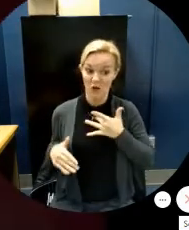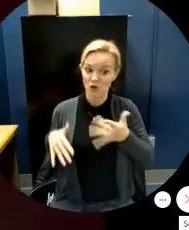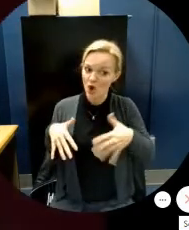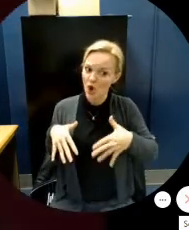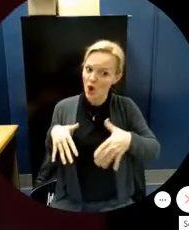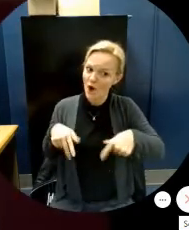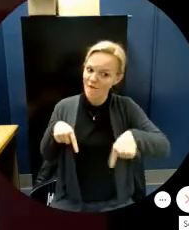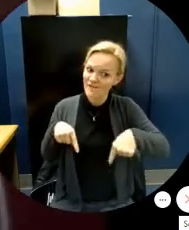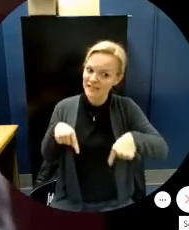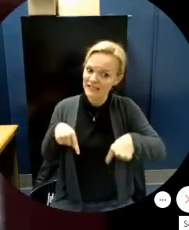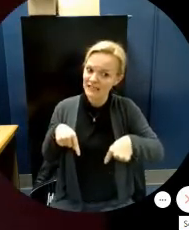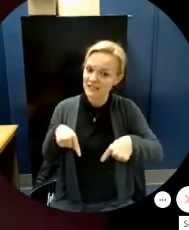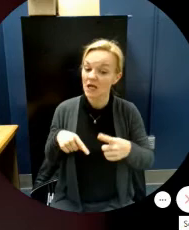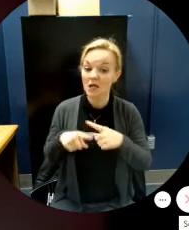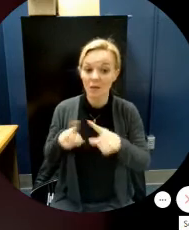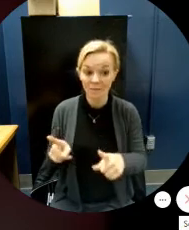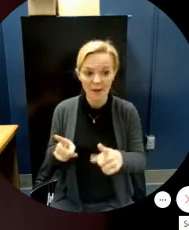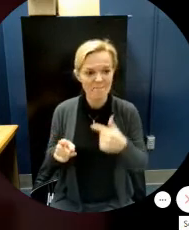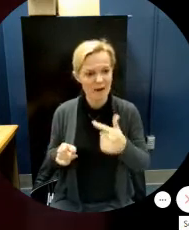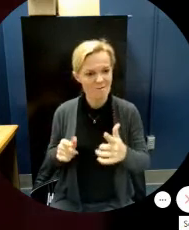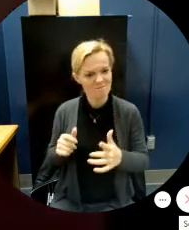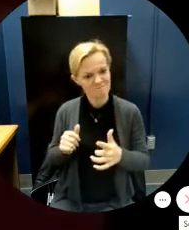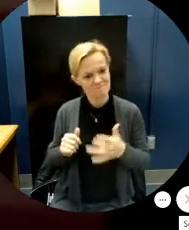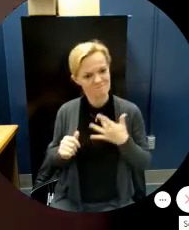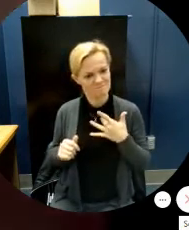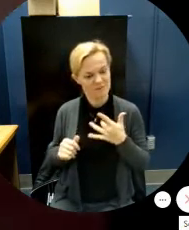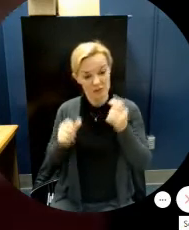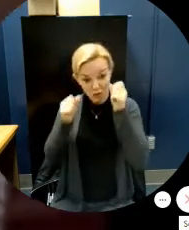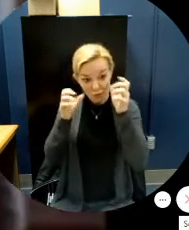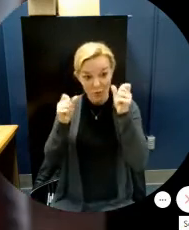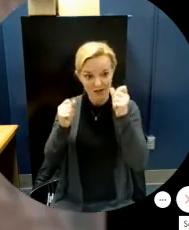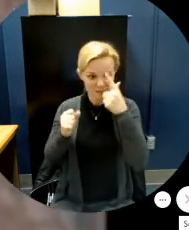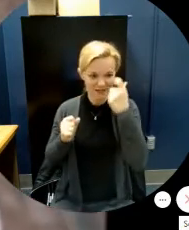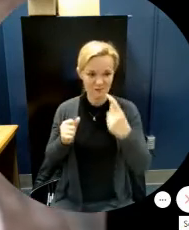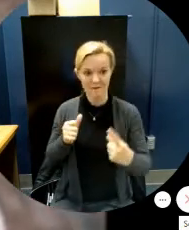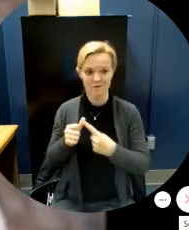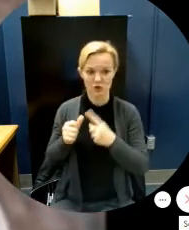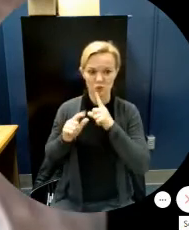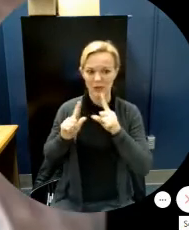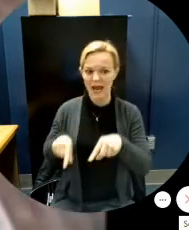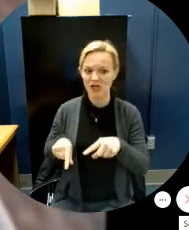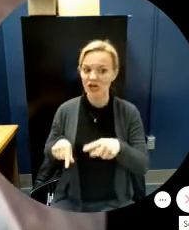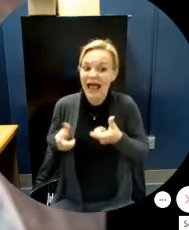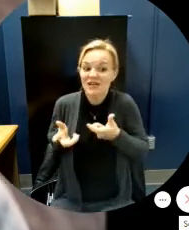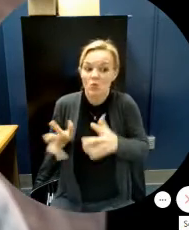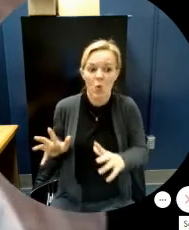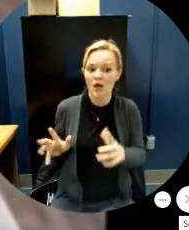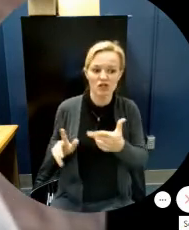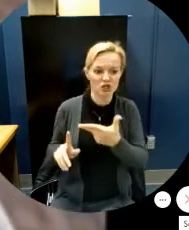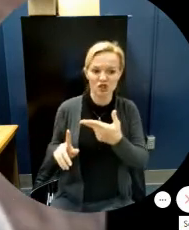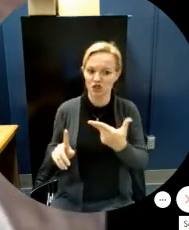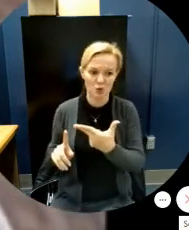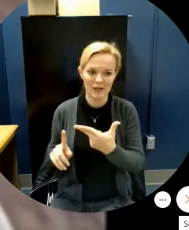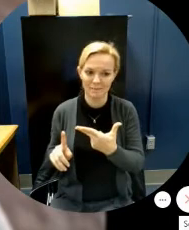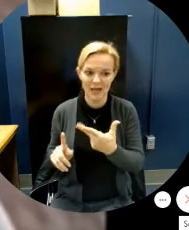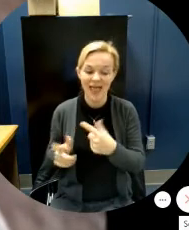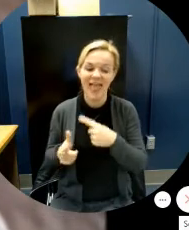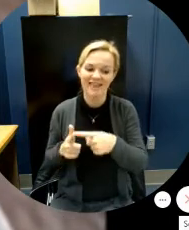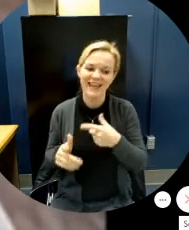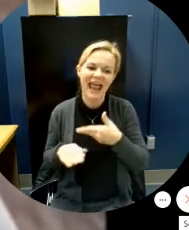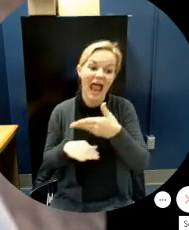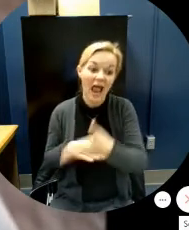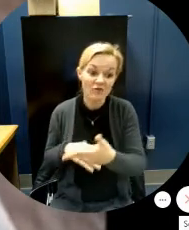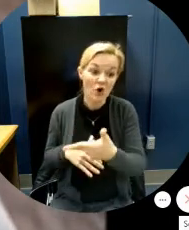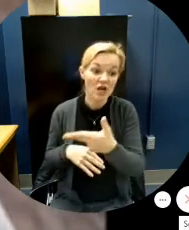One thing that did surprise me was that my first reactions were as I would have expected them to be, not to shoot. And after I was shot a couple of